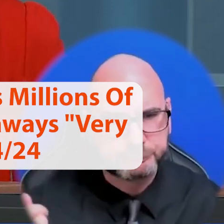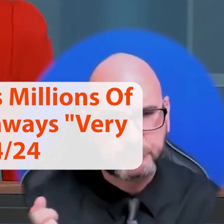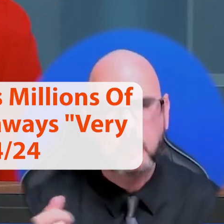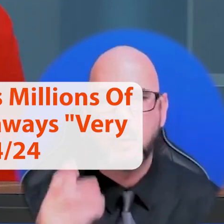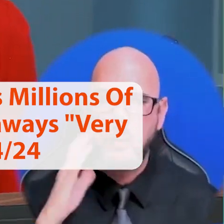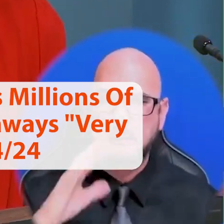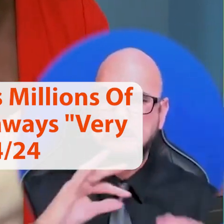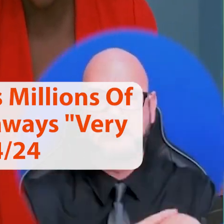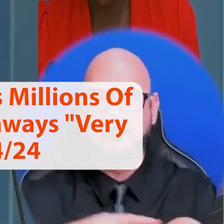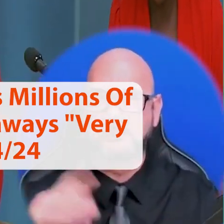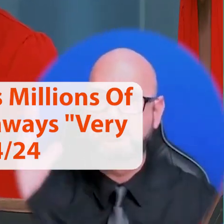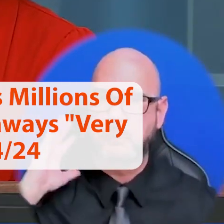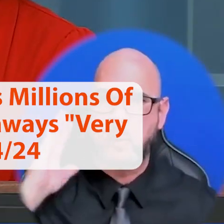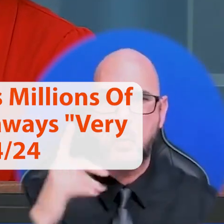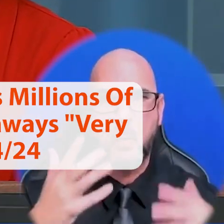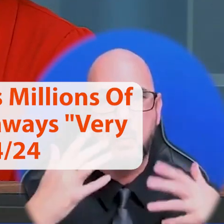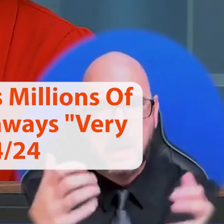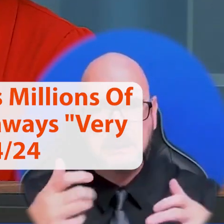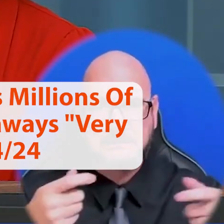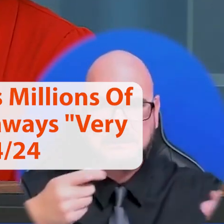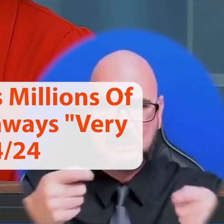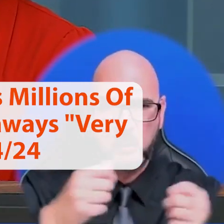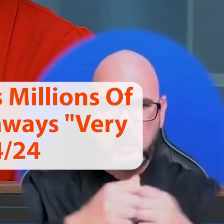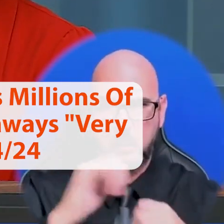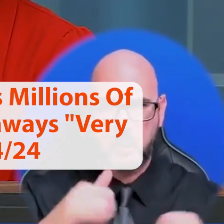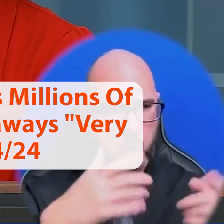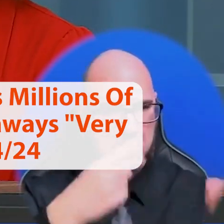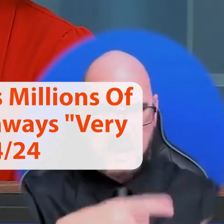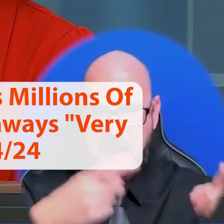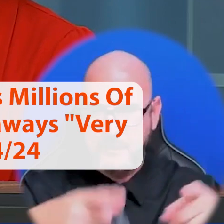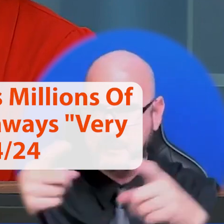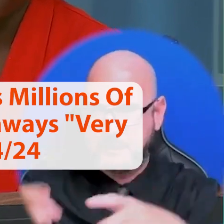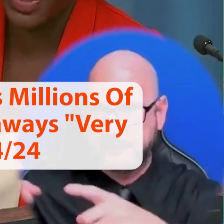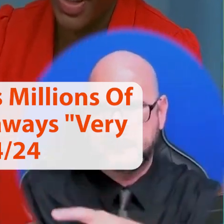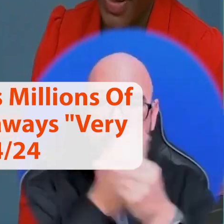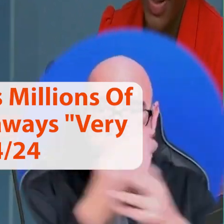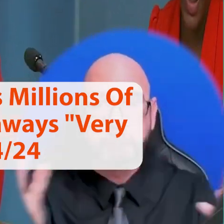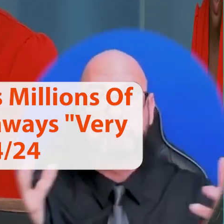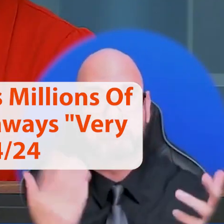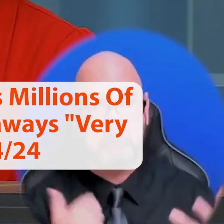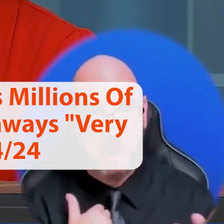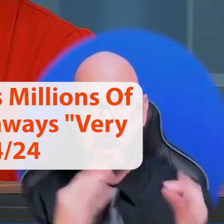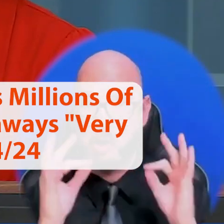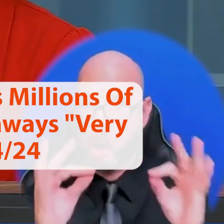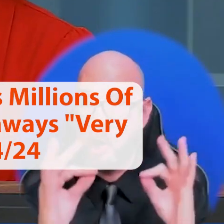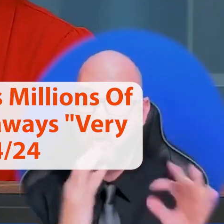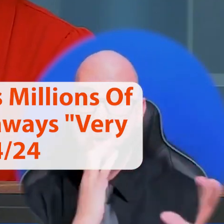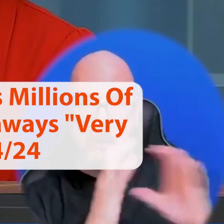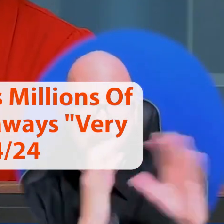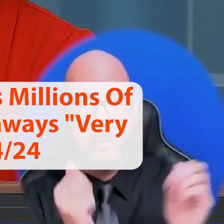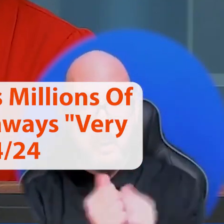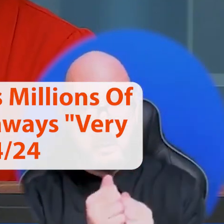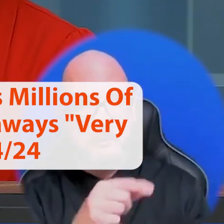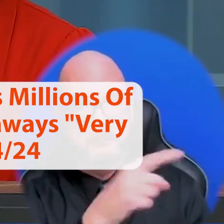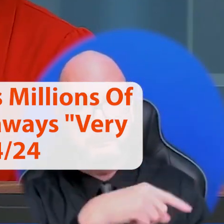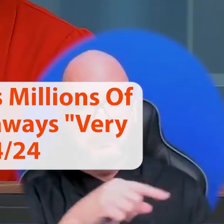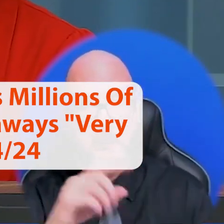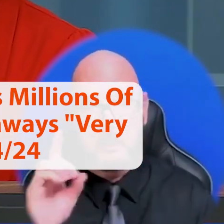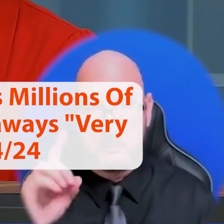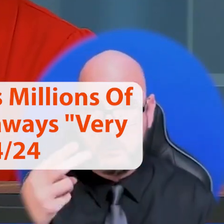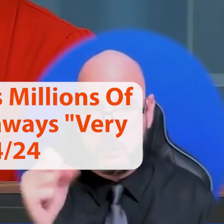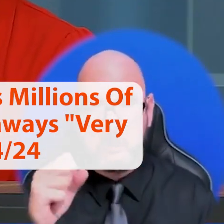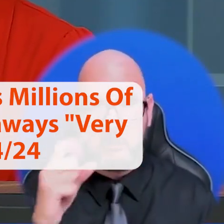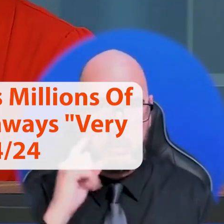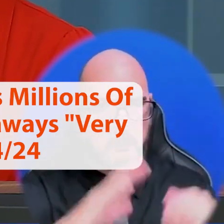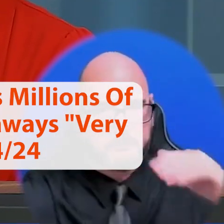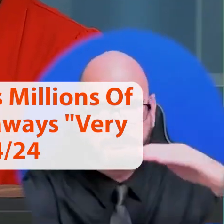is that want to deal with what's going on at the border. He's taken this very seriously. And DHS is maximizing. They are